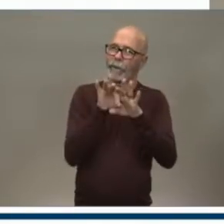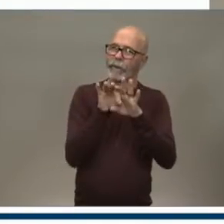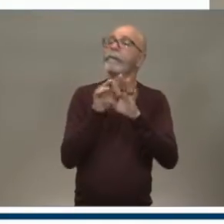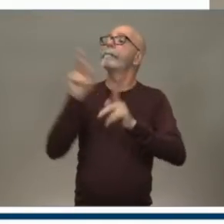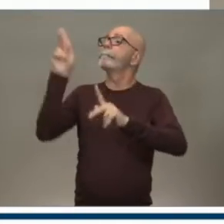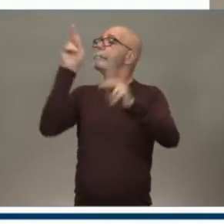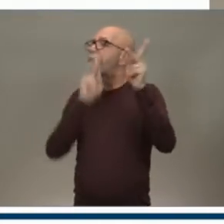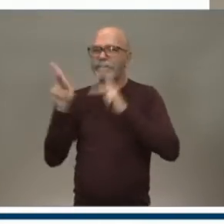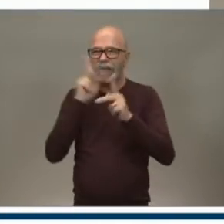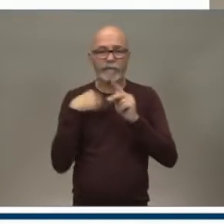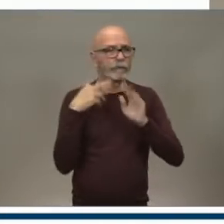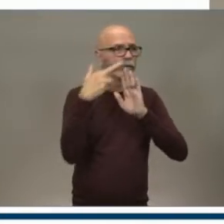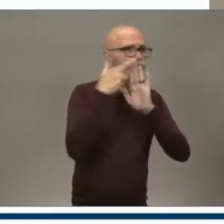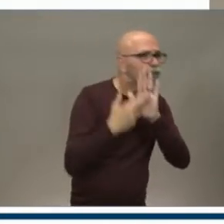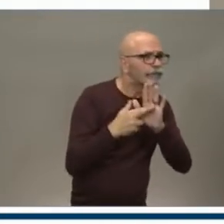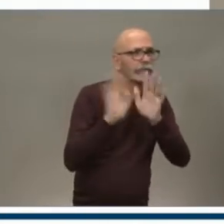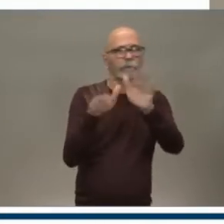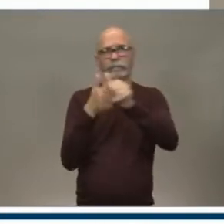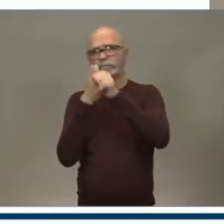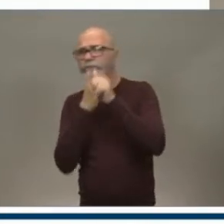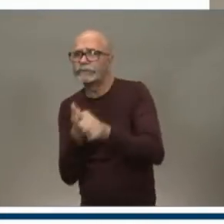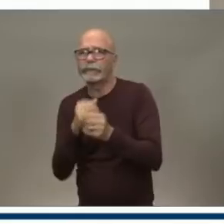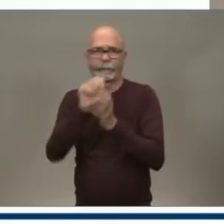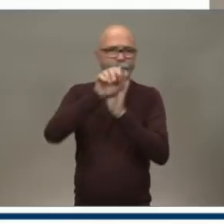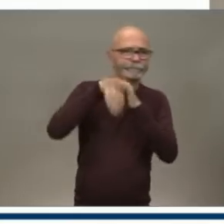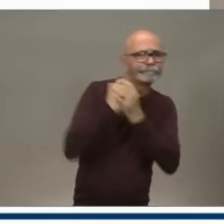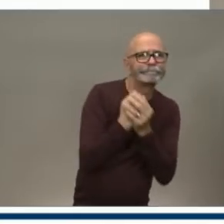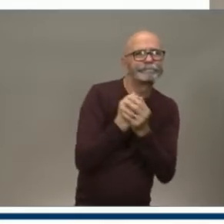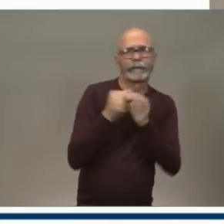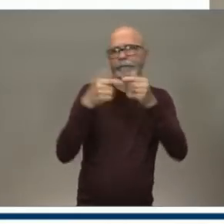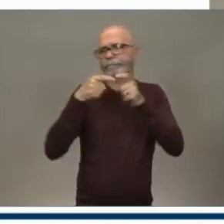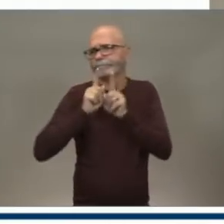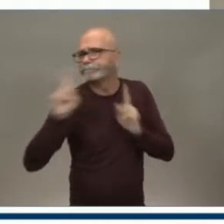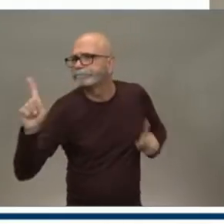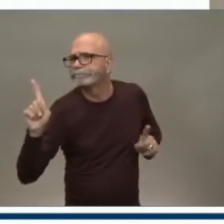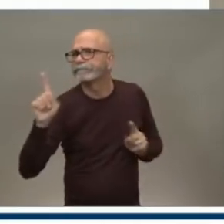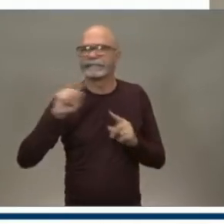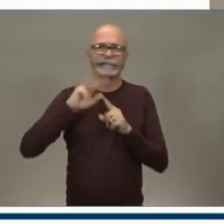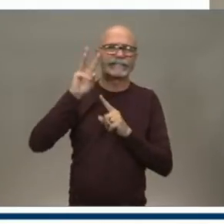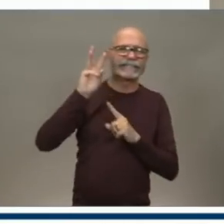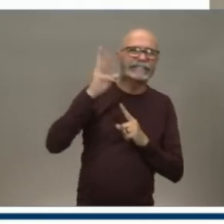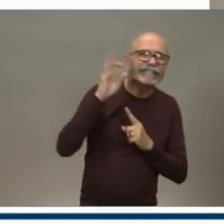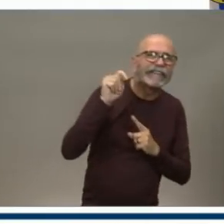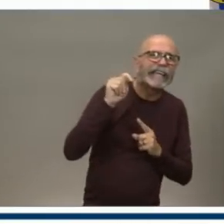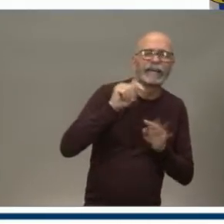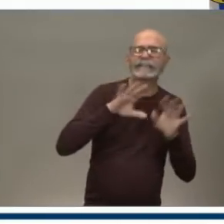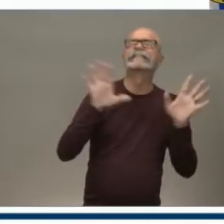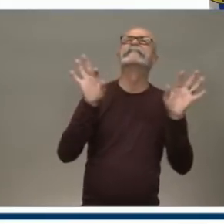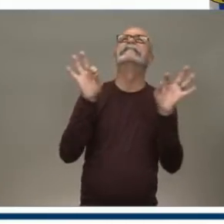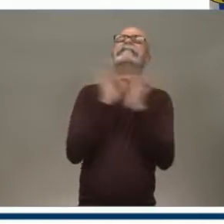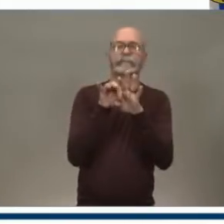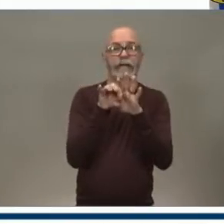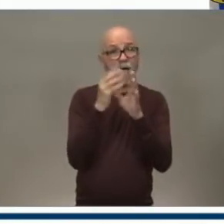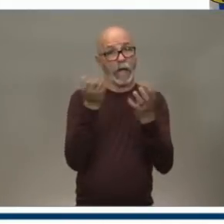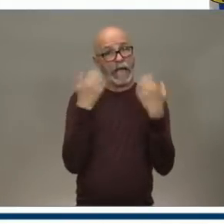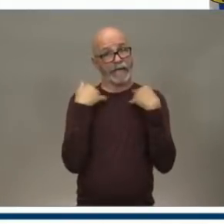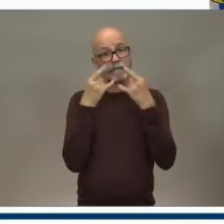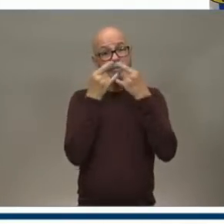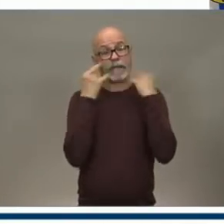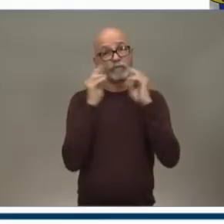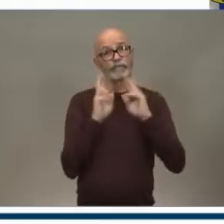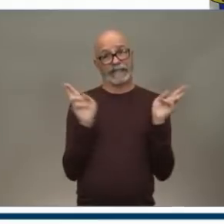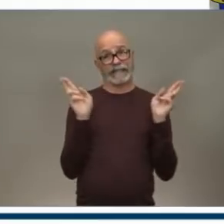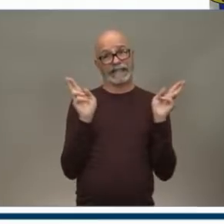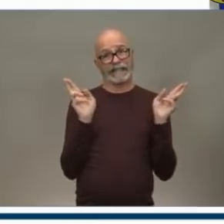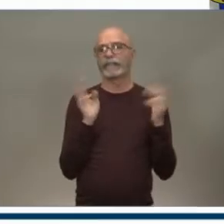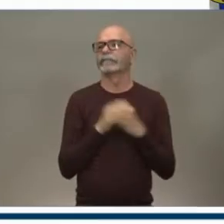is what we really is the most important thing to focus on when it comes to masks. Go ahead with your follow-up. My next question is for the